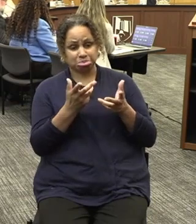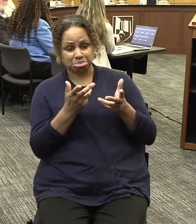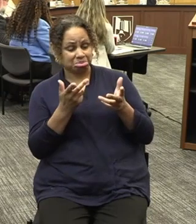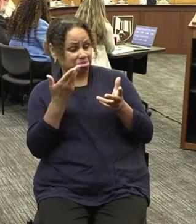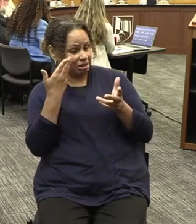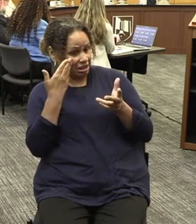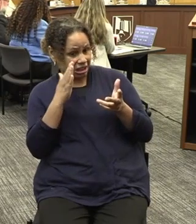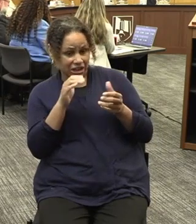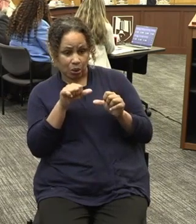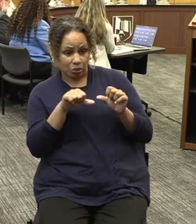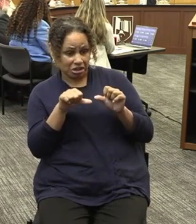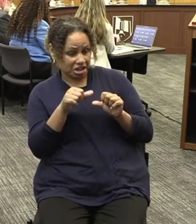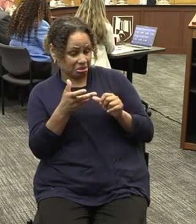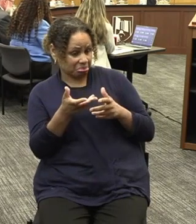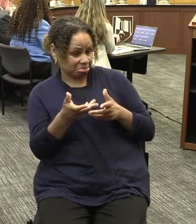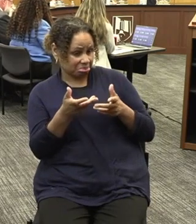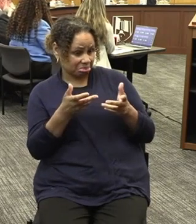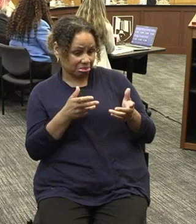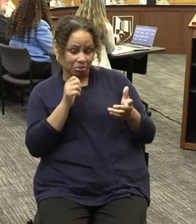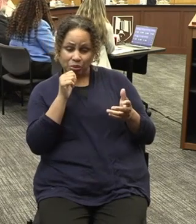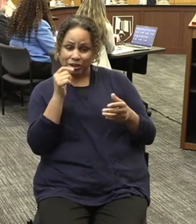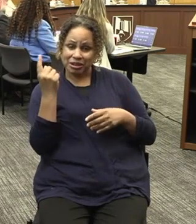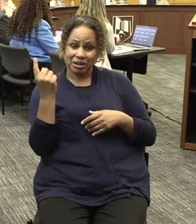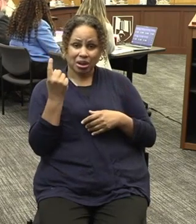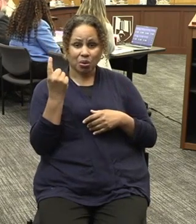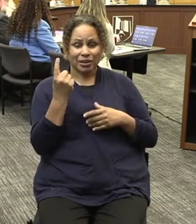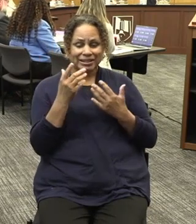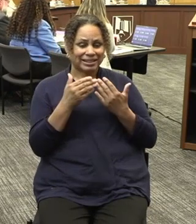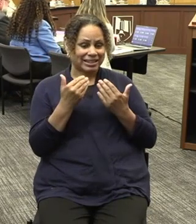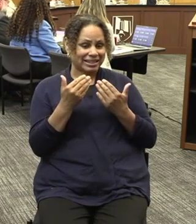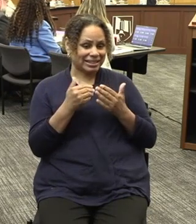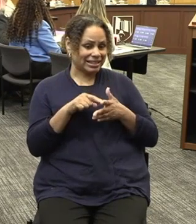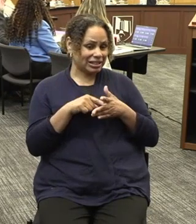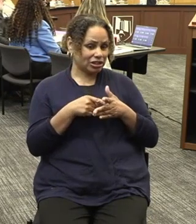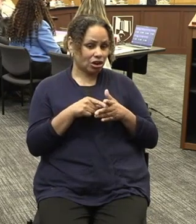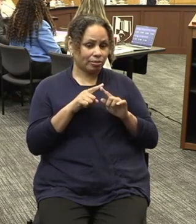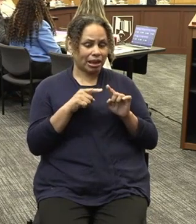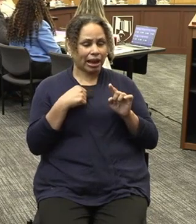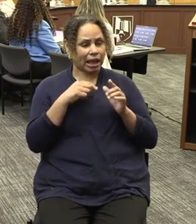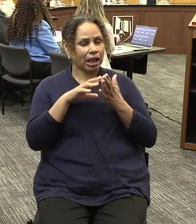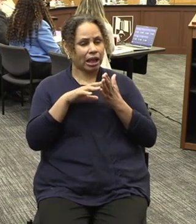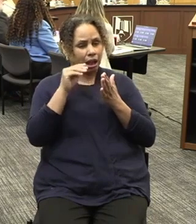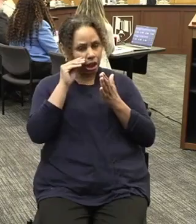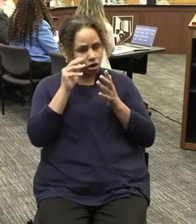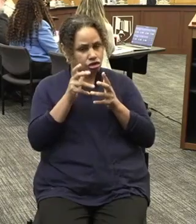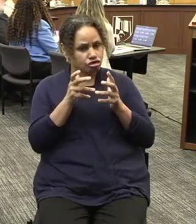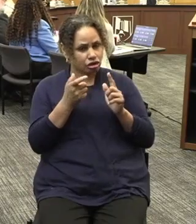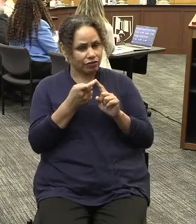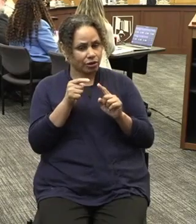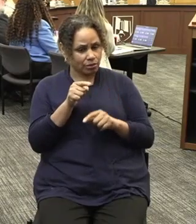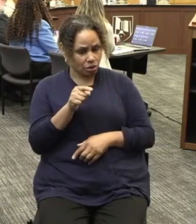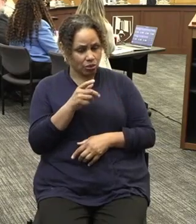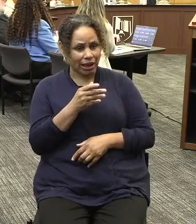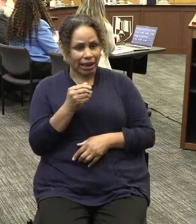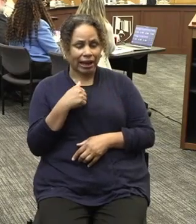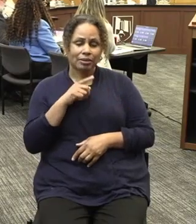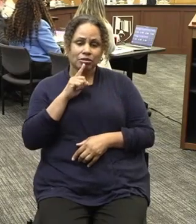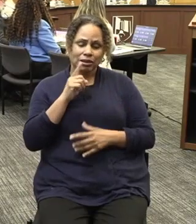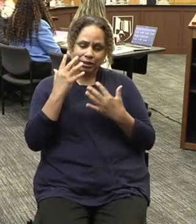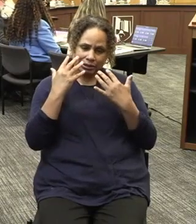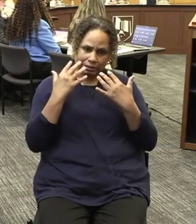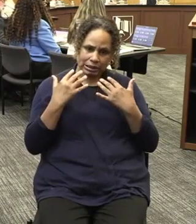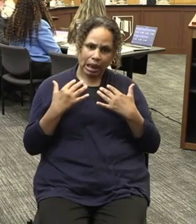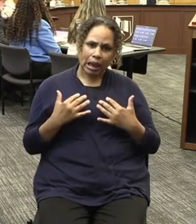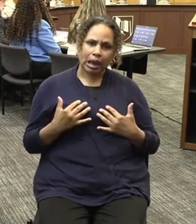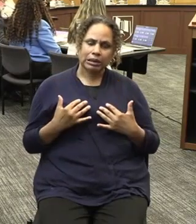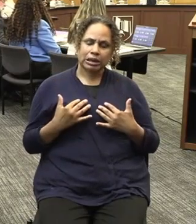and it wasn't always an easy start, but I learned a great deal from you and I'm really saddened